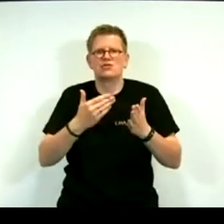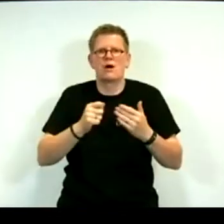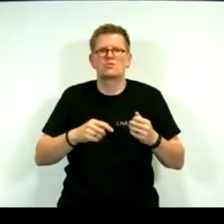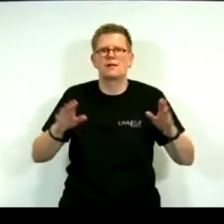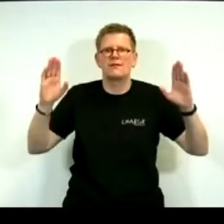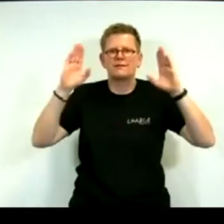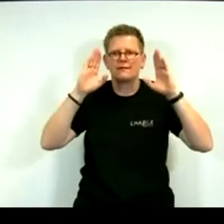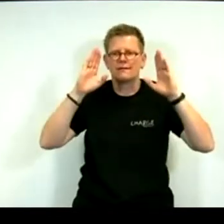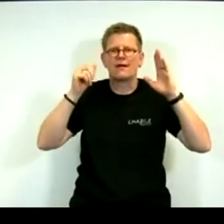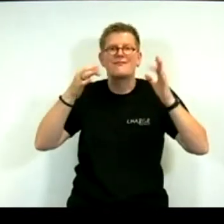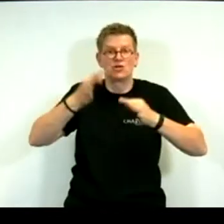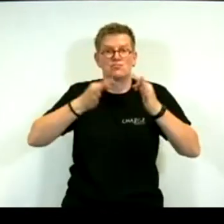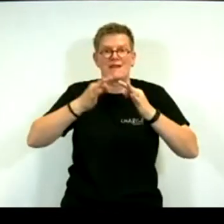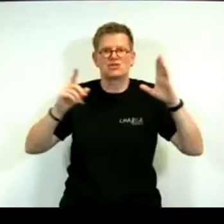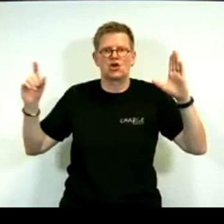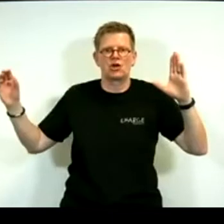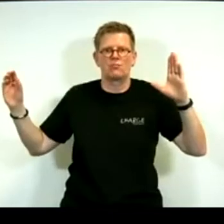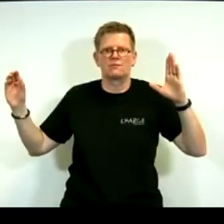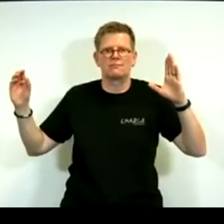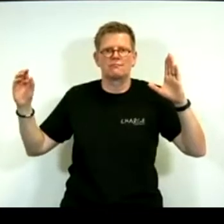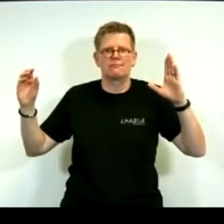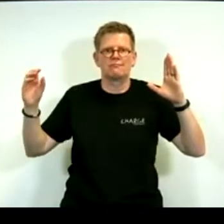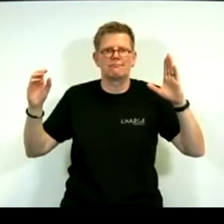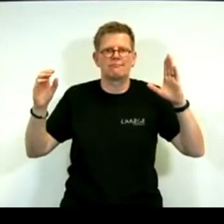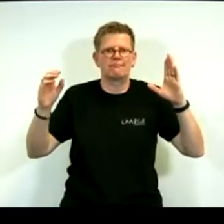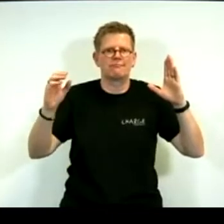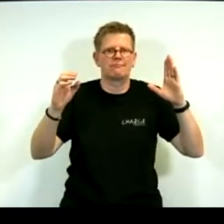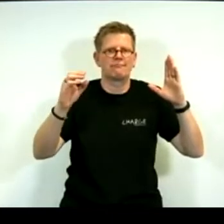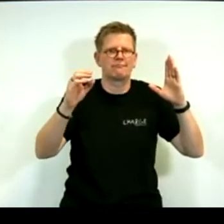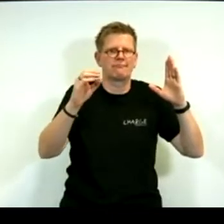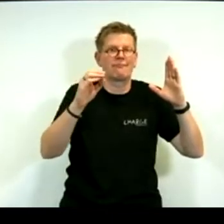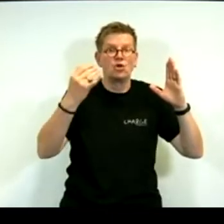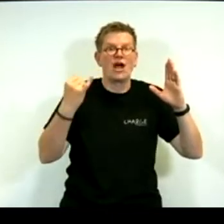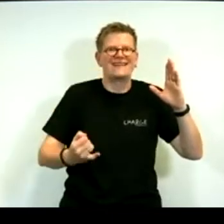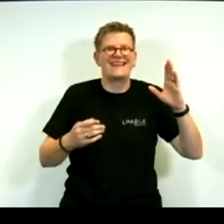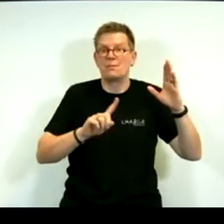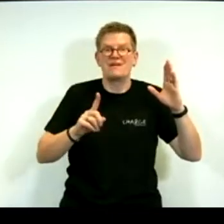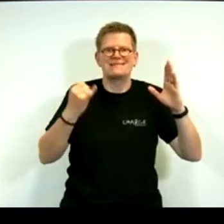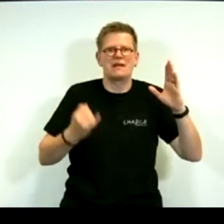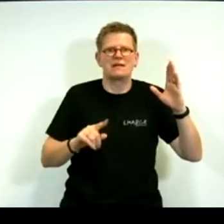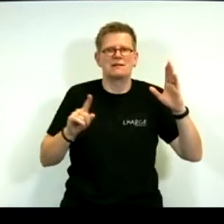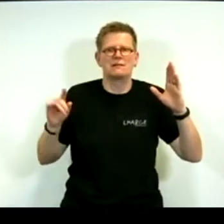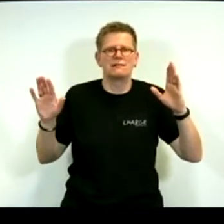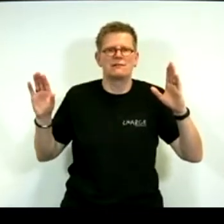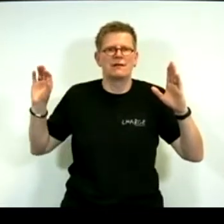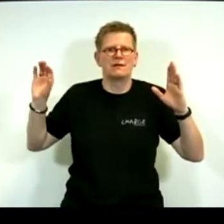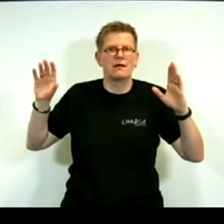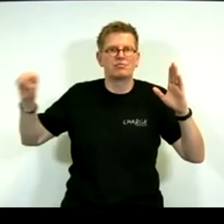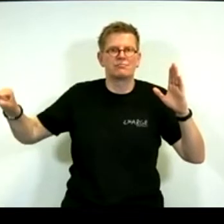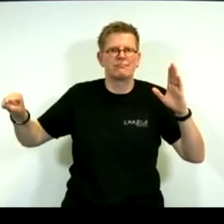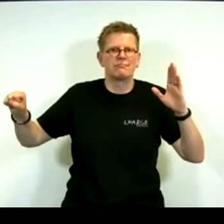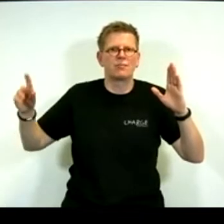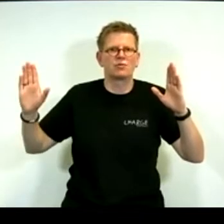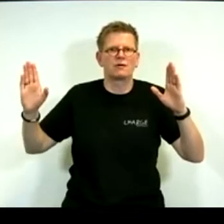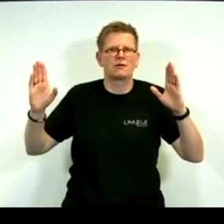before the child notices to see if there's peripheral field loss? And then look for eccentric viewing. When you do